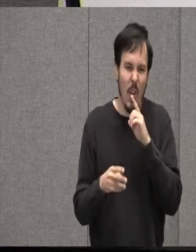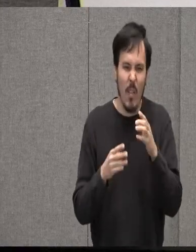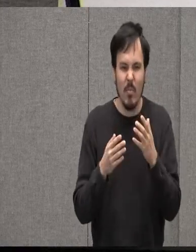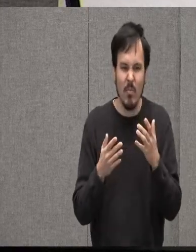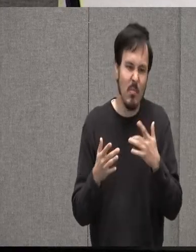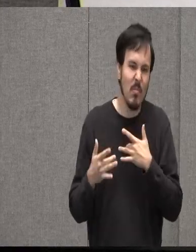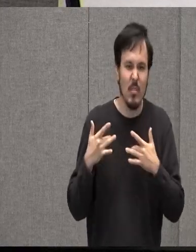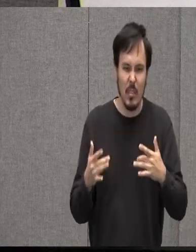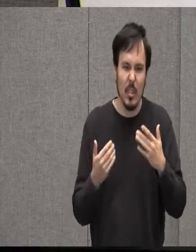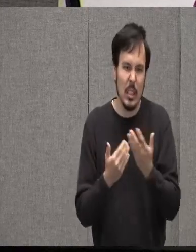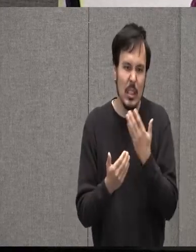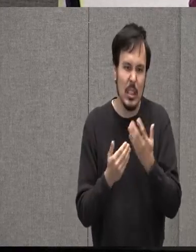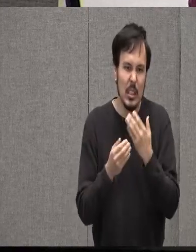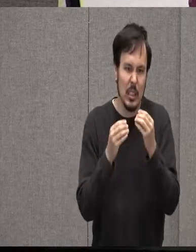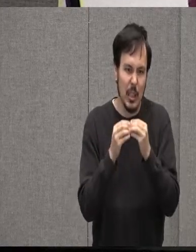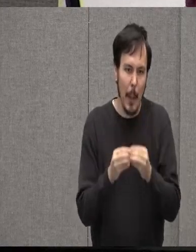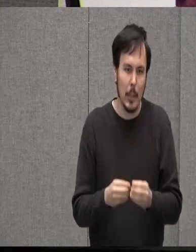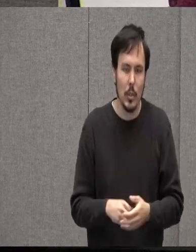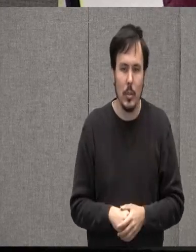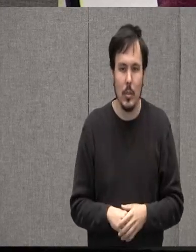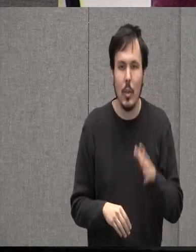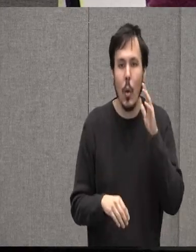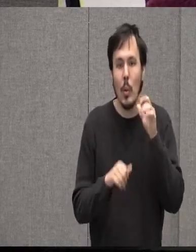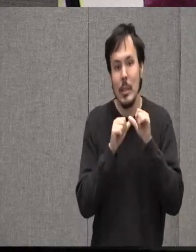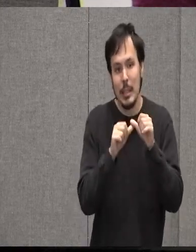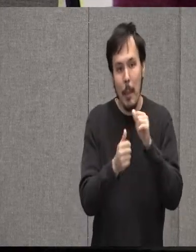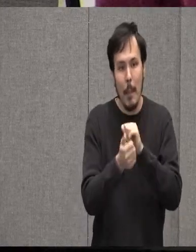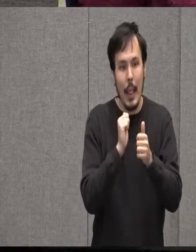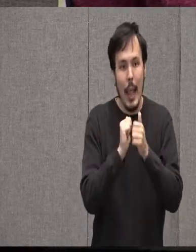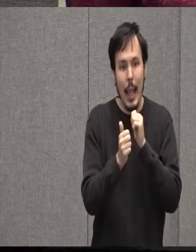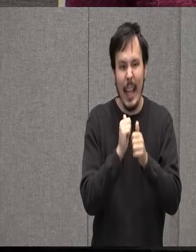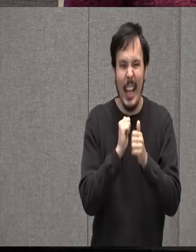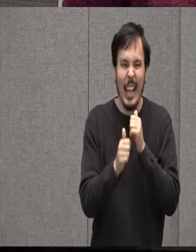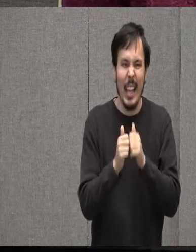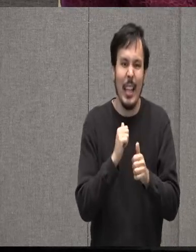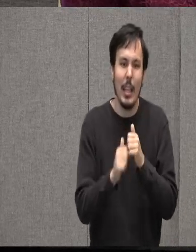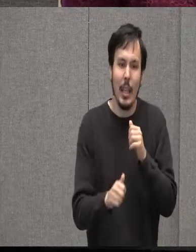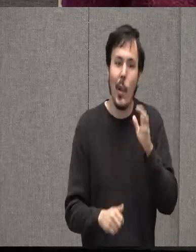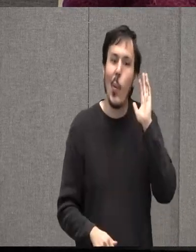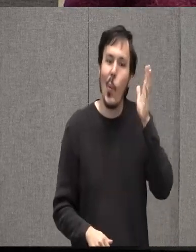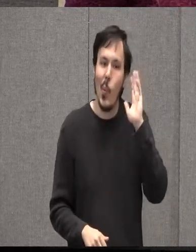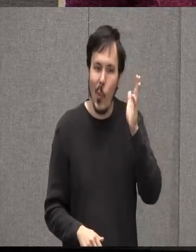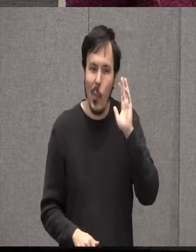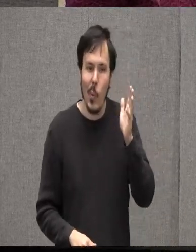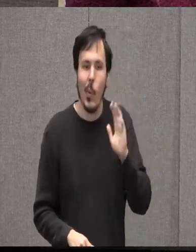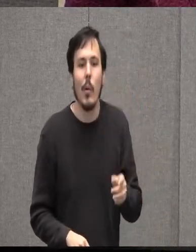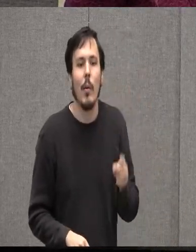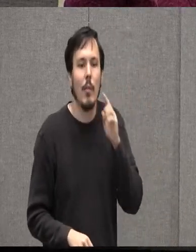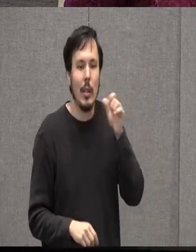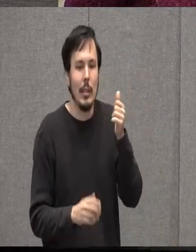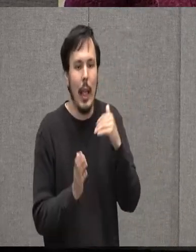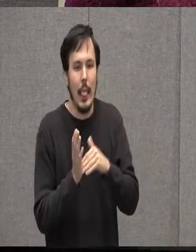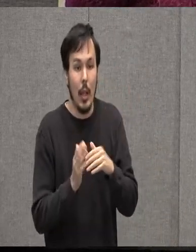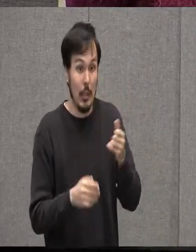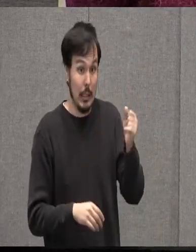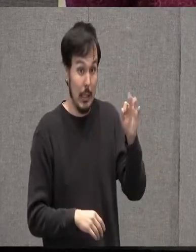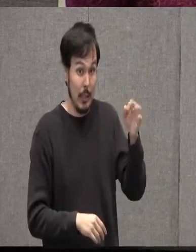with that. 3 2s is worth 200, and then I have another one which is 100. So I'm going to add 300. And so what I was talking about